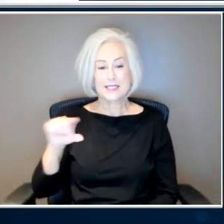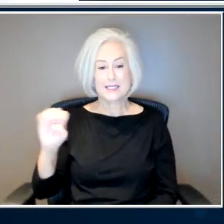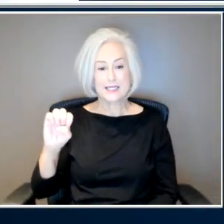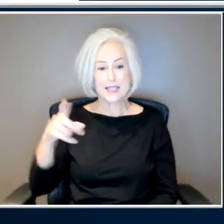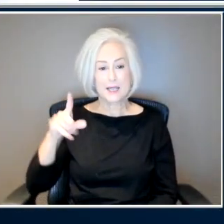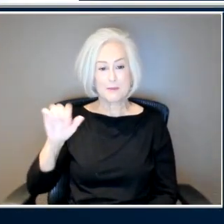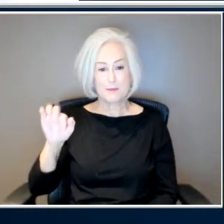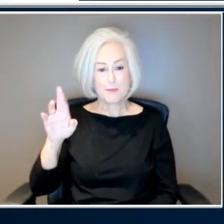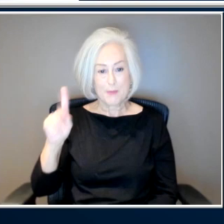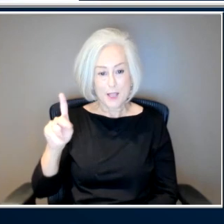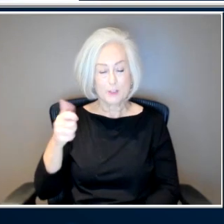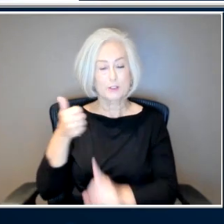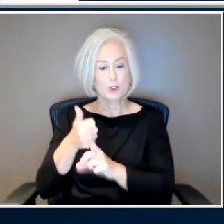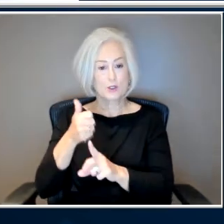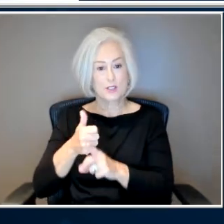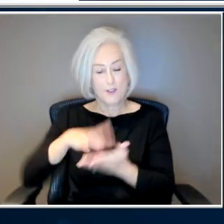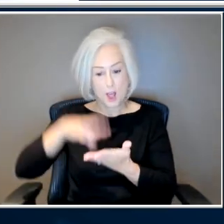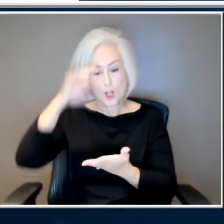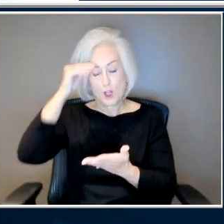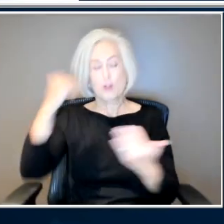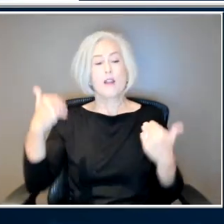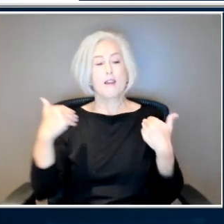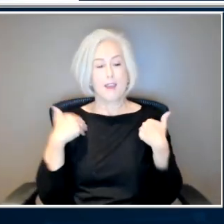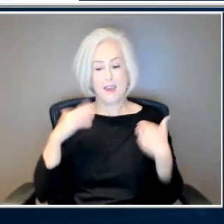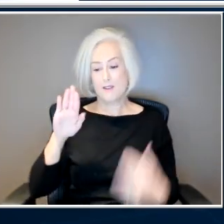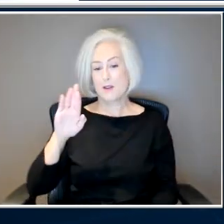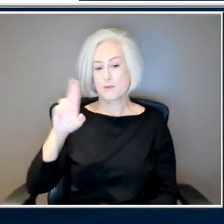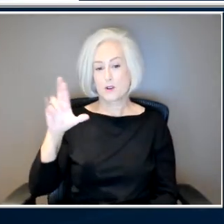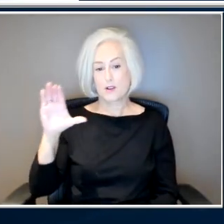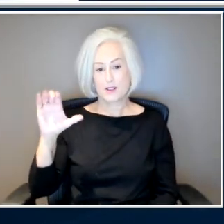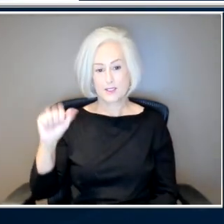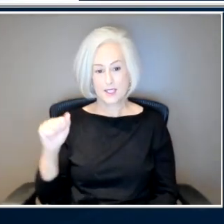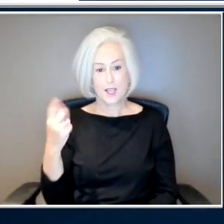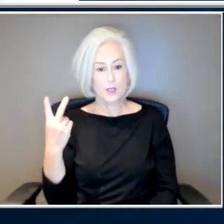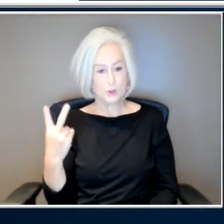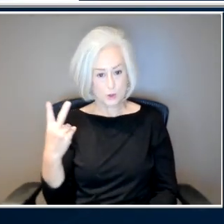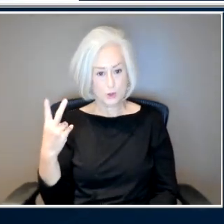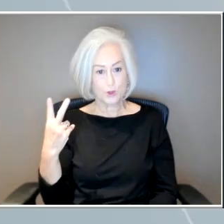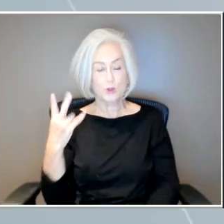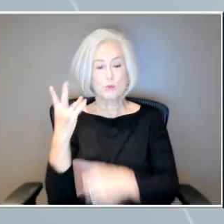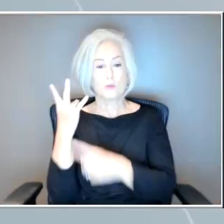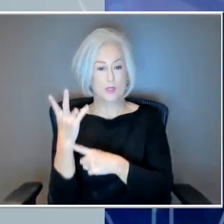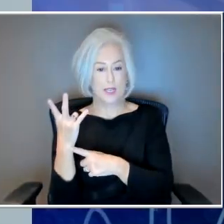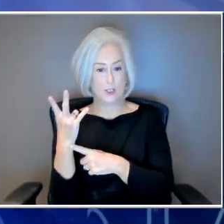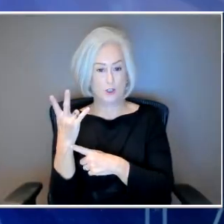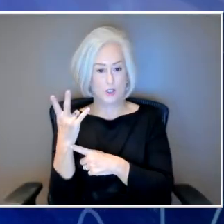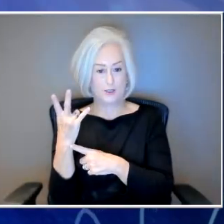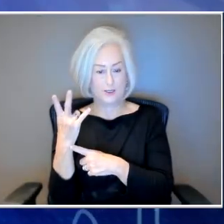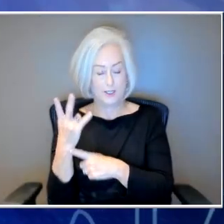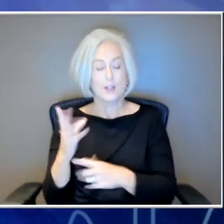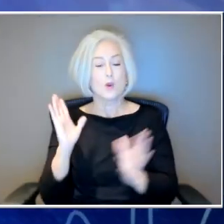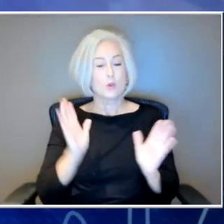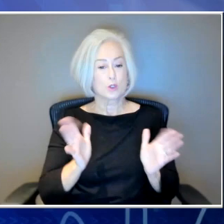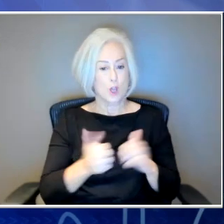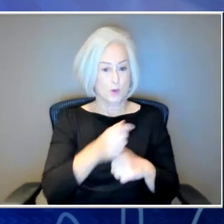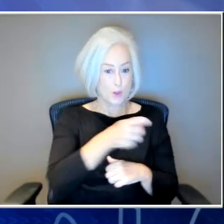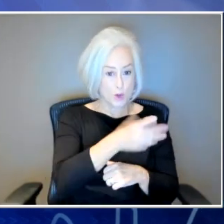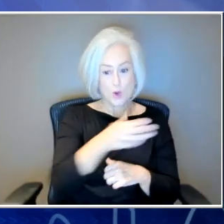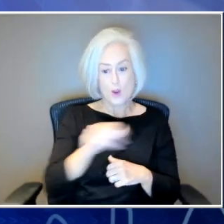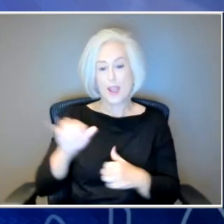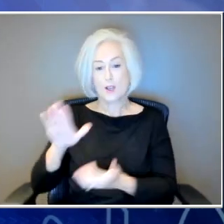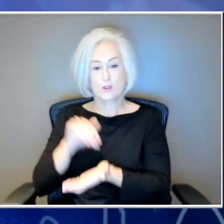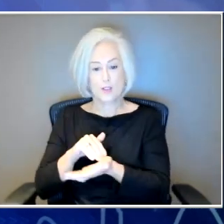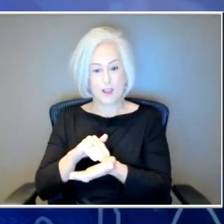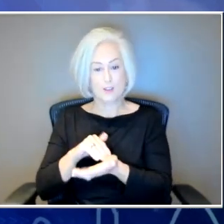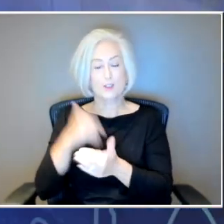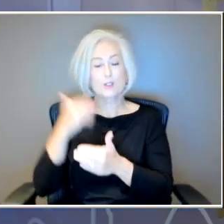gene mutation. We're going to hear from her and her doctor here in just a few moments. But first, let's get to our morning rounds.